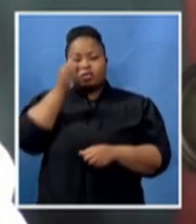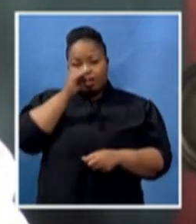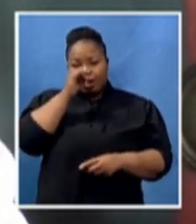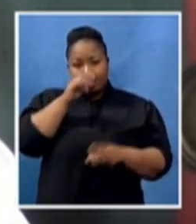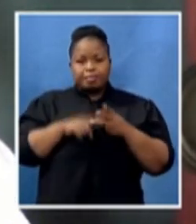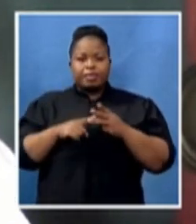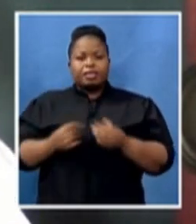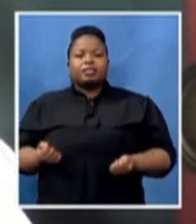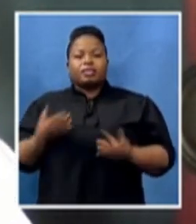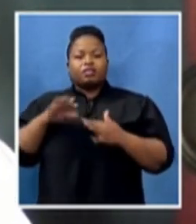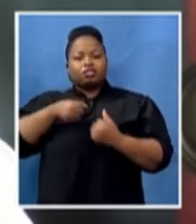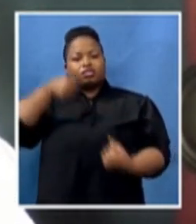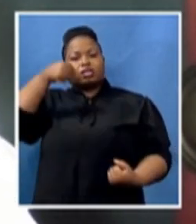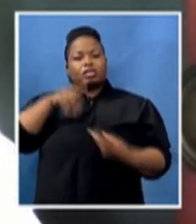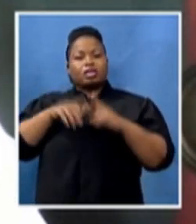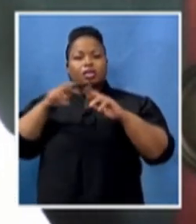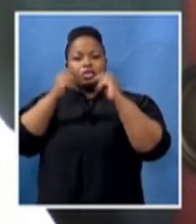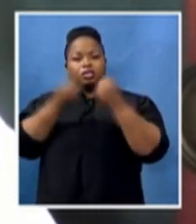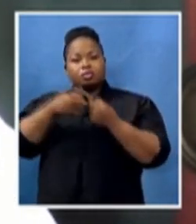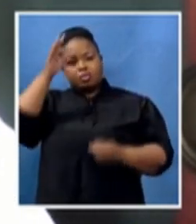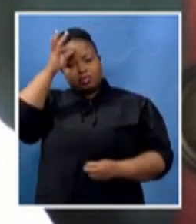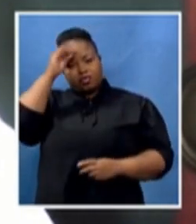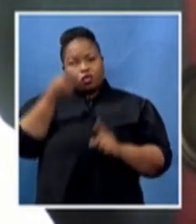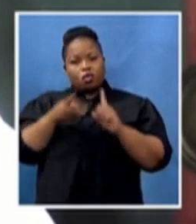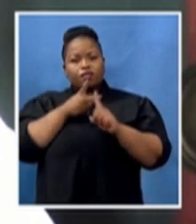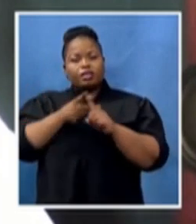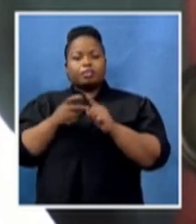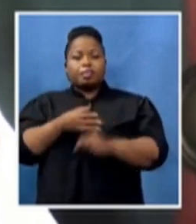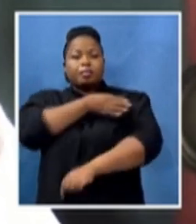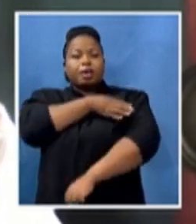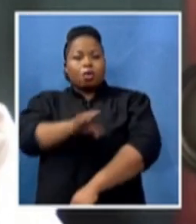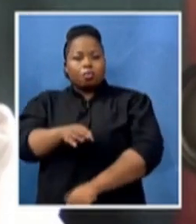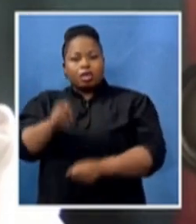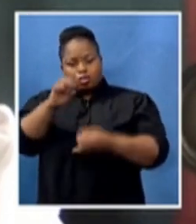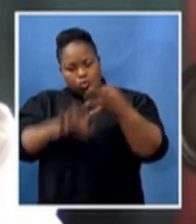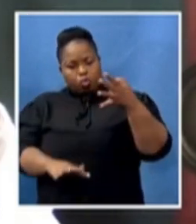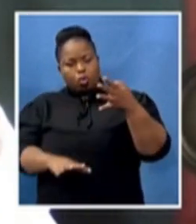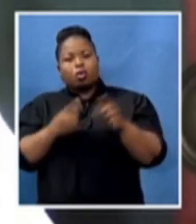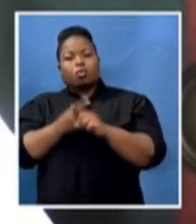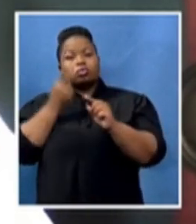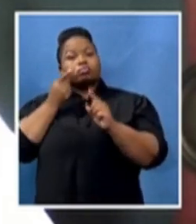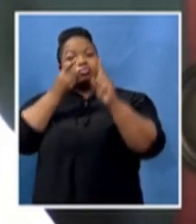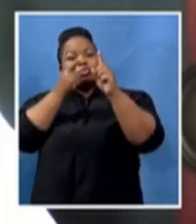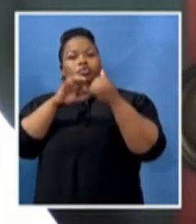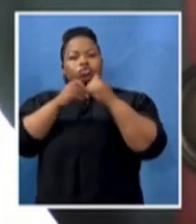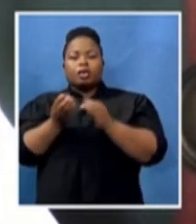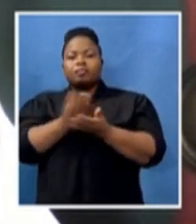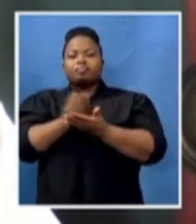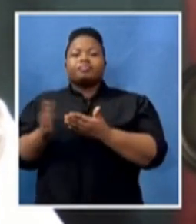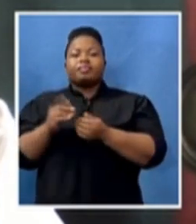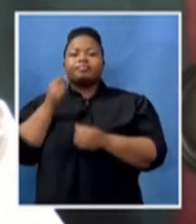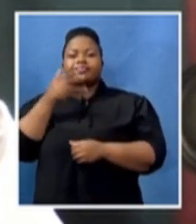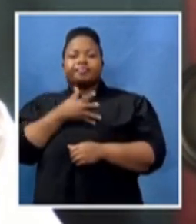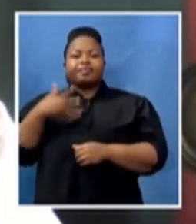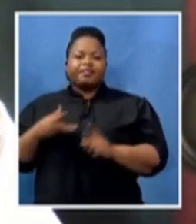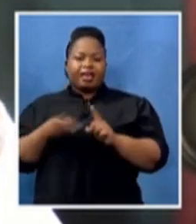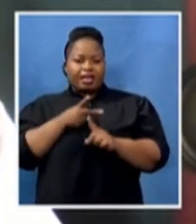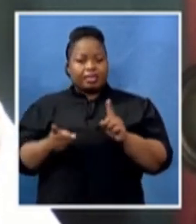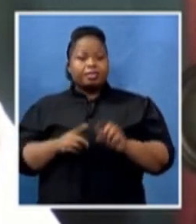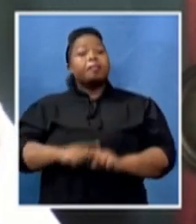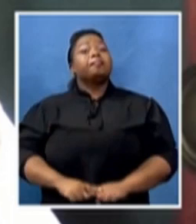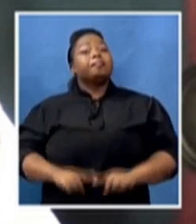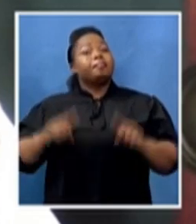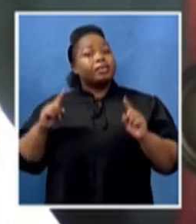Victim Empowerment all are aimed at the elimination of gender-based violence. However, there is clearly a need